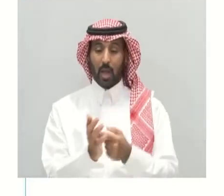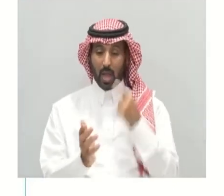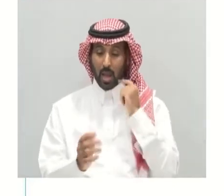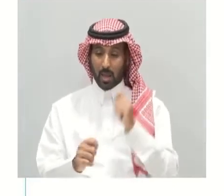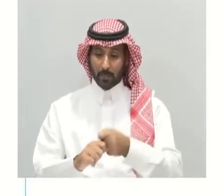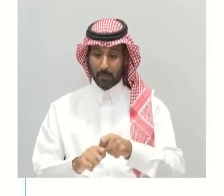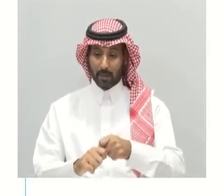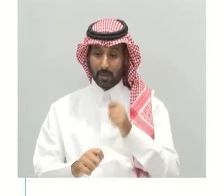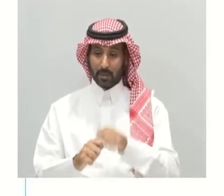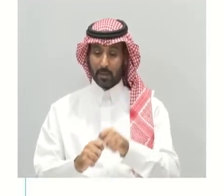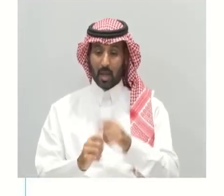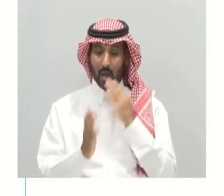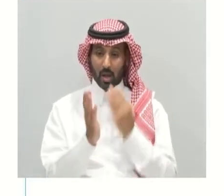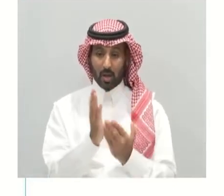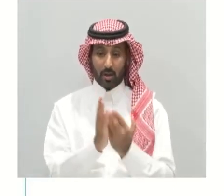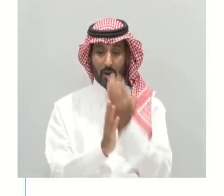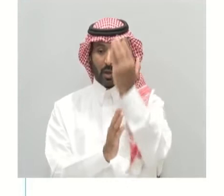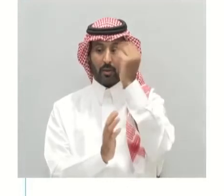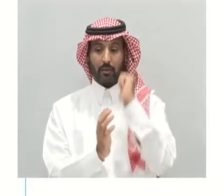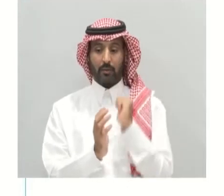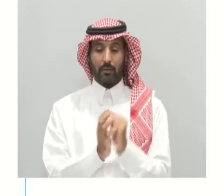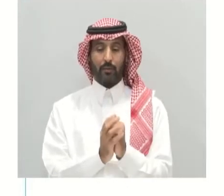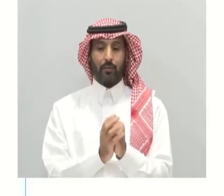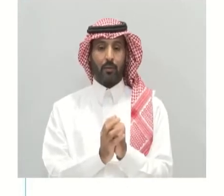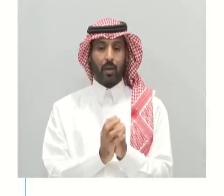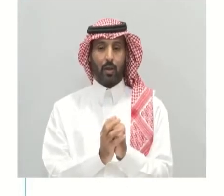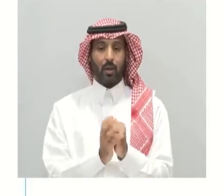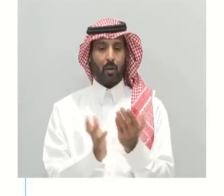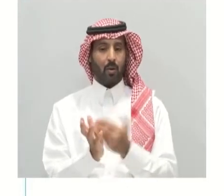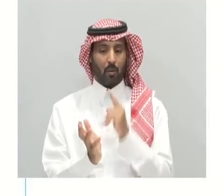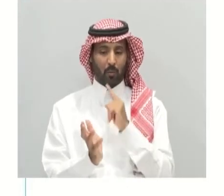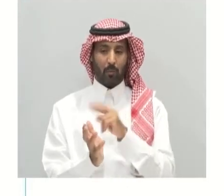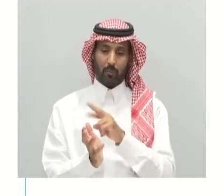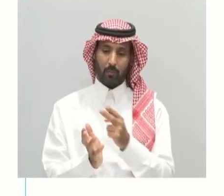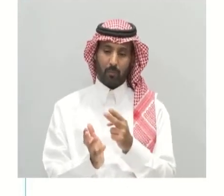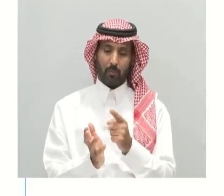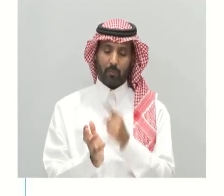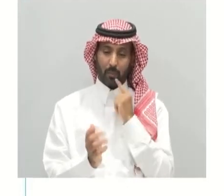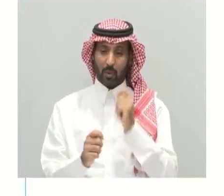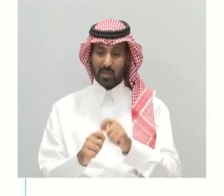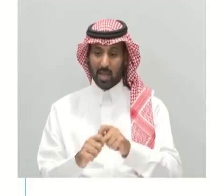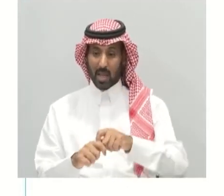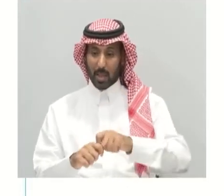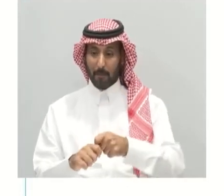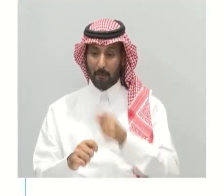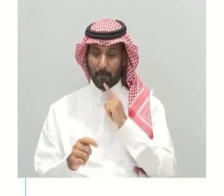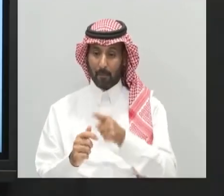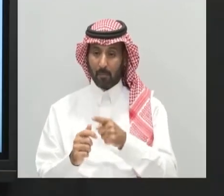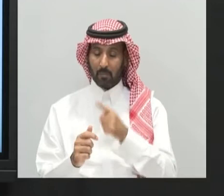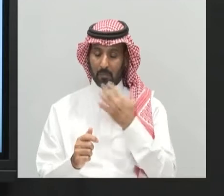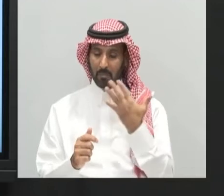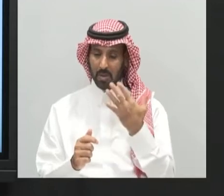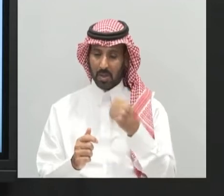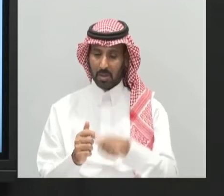I made a rocket. Also, making something is something